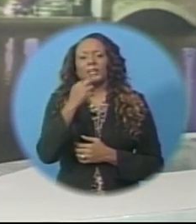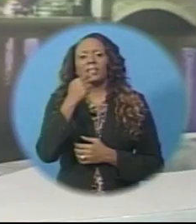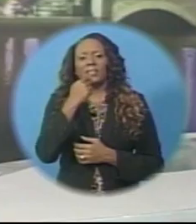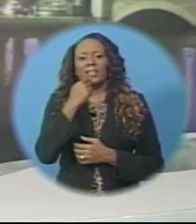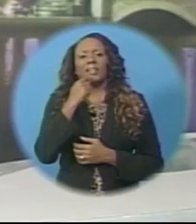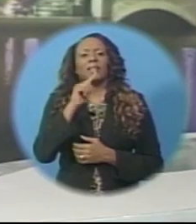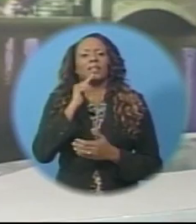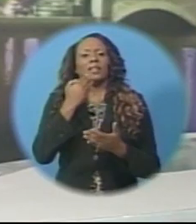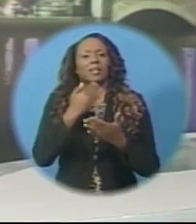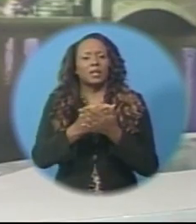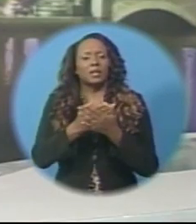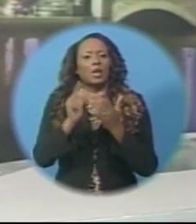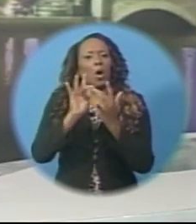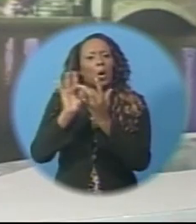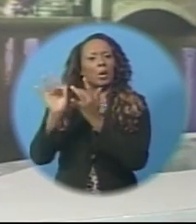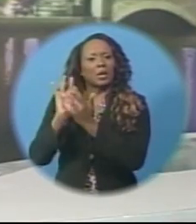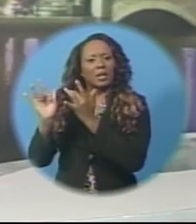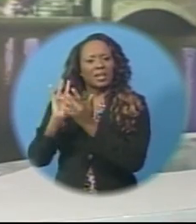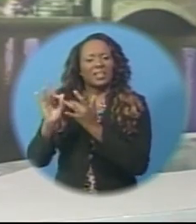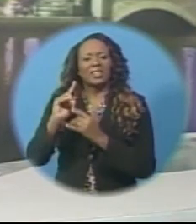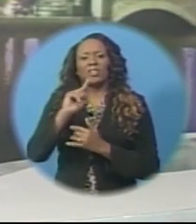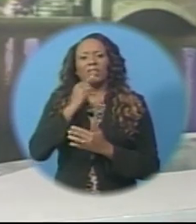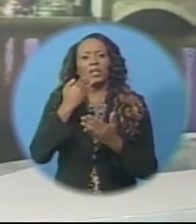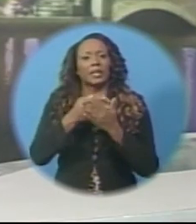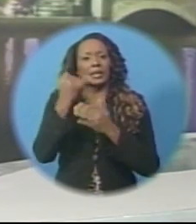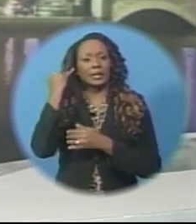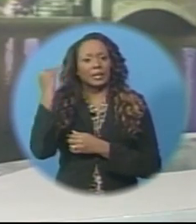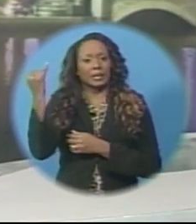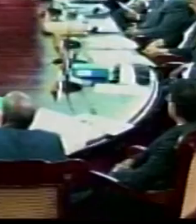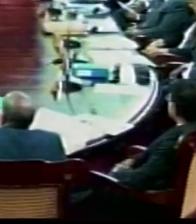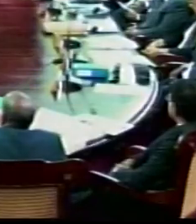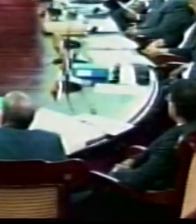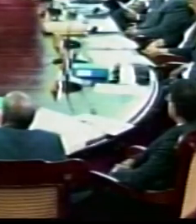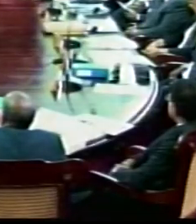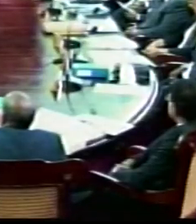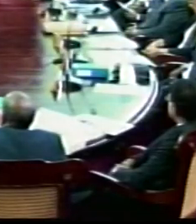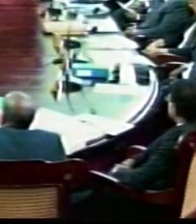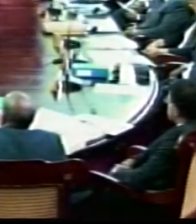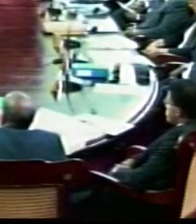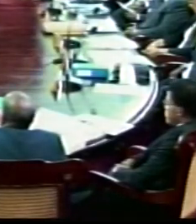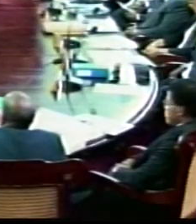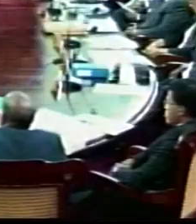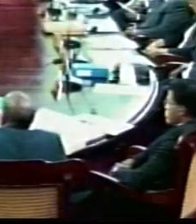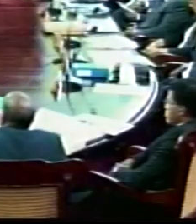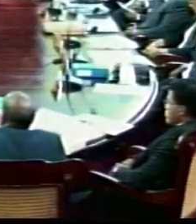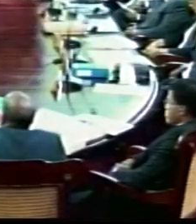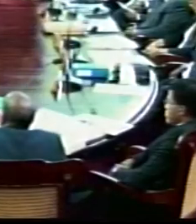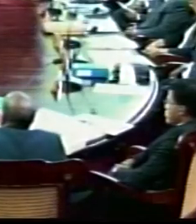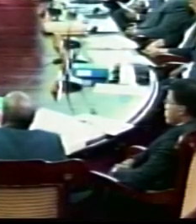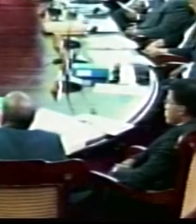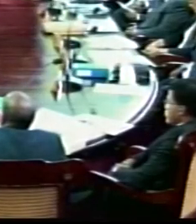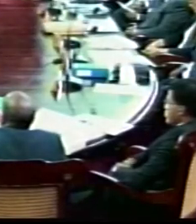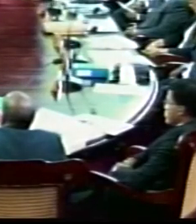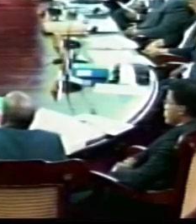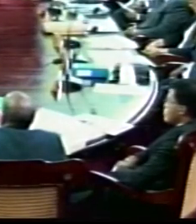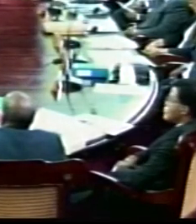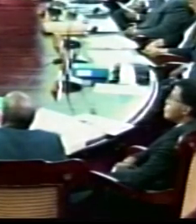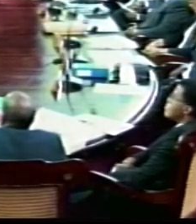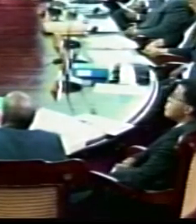transactions online require that one-door stop. You cannot with one side of your